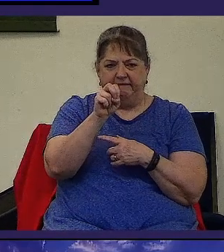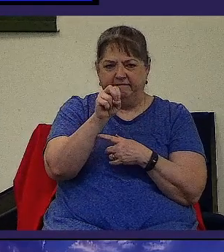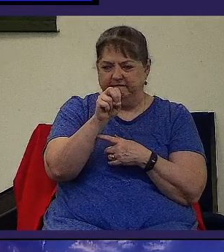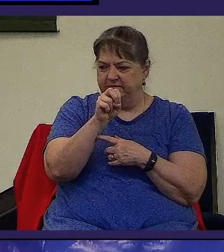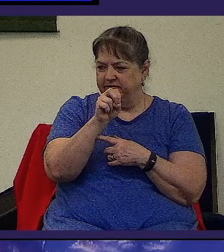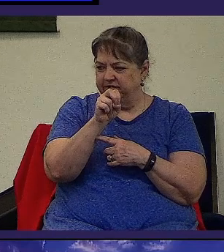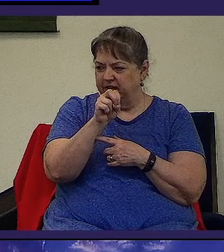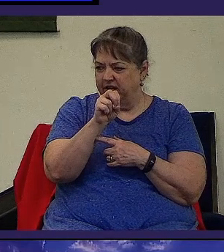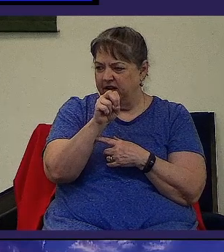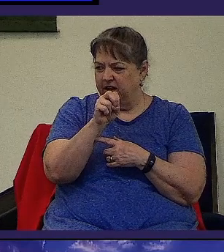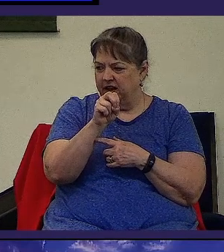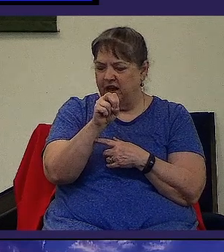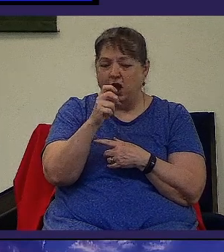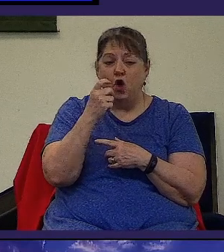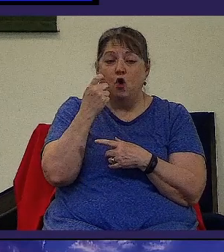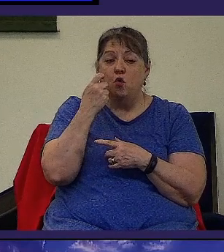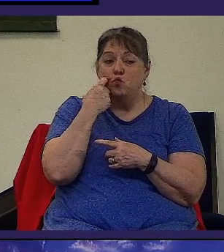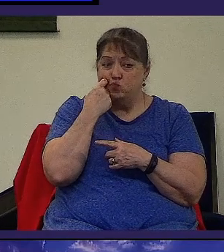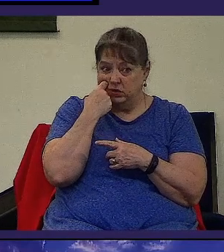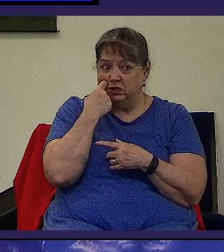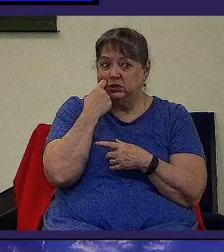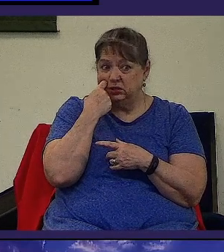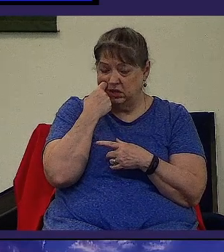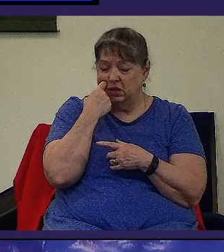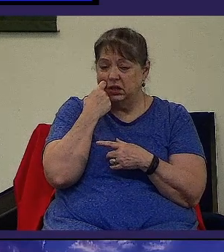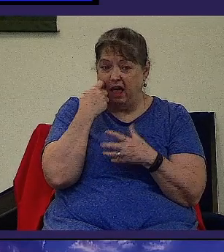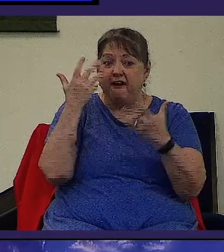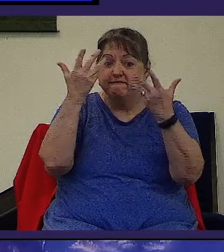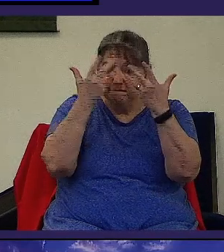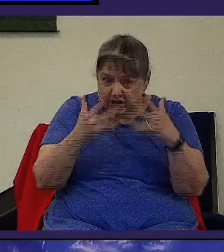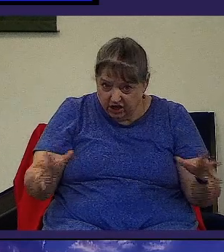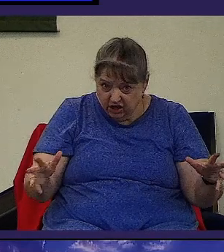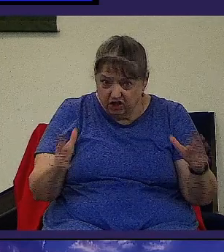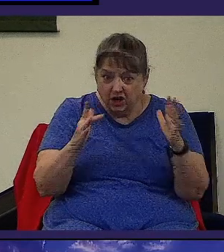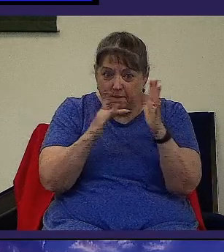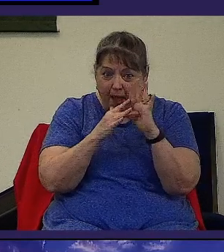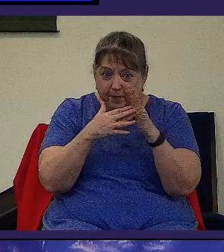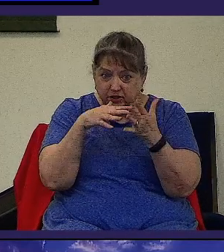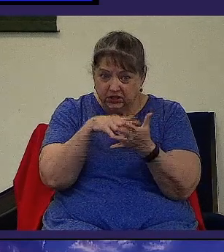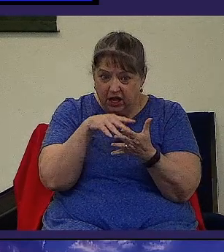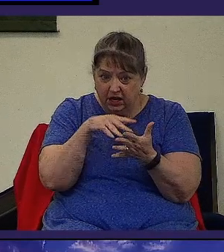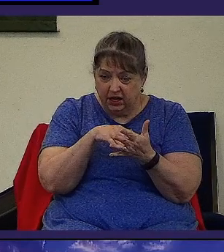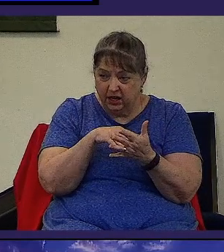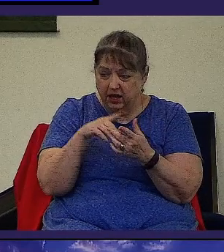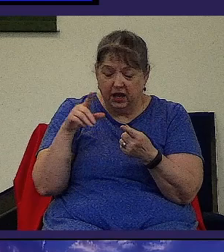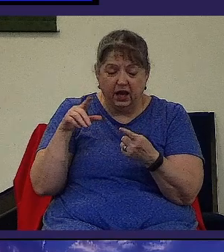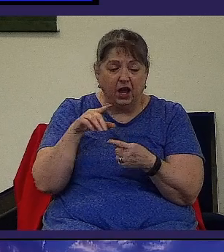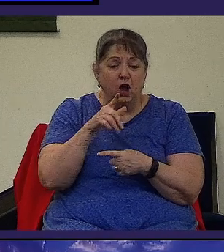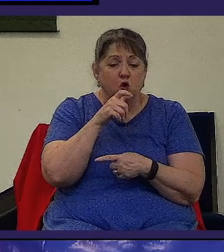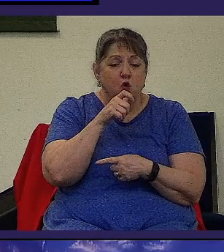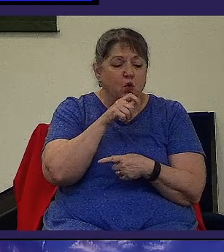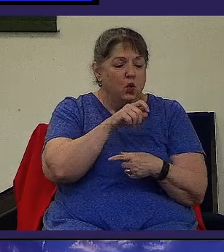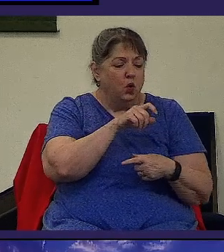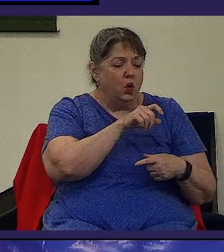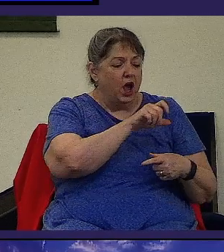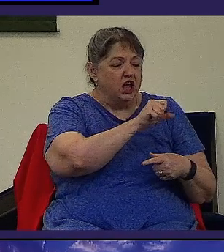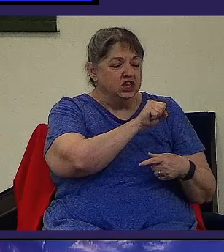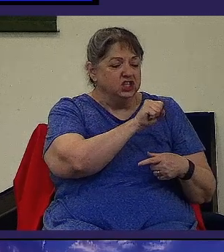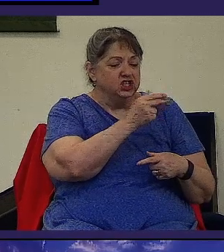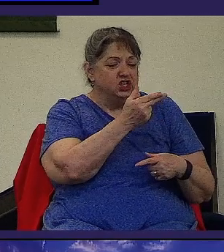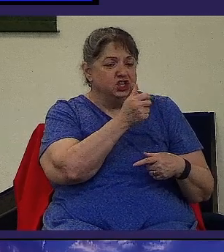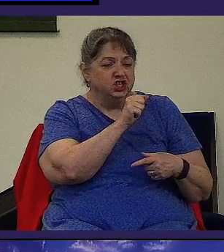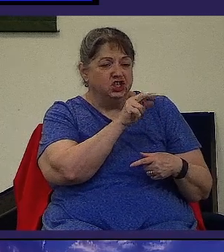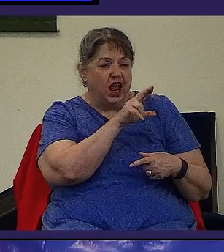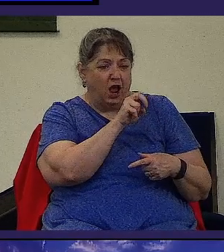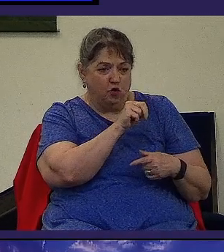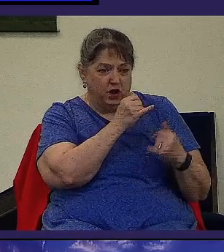they have gone through the book um ray was sharing gray and dave with